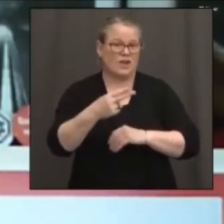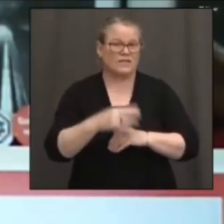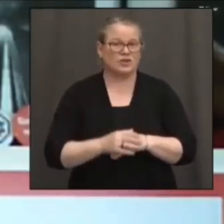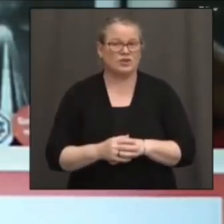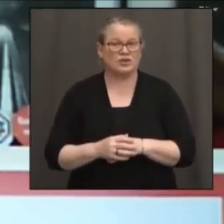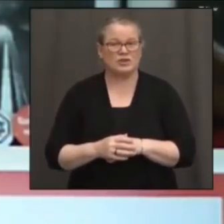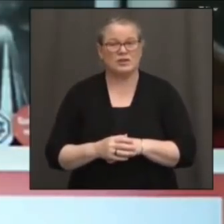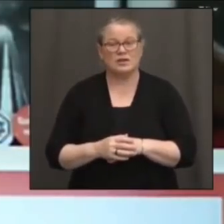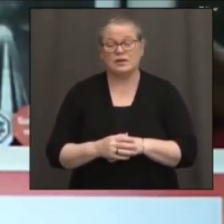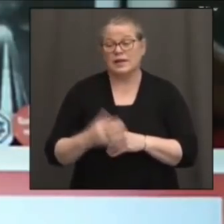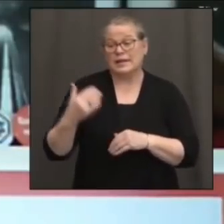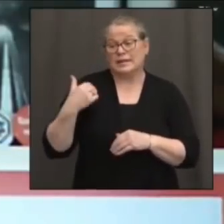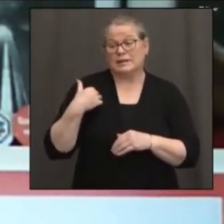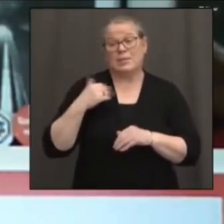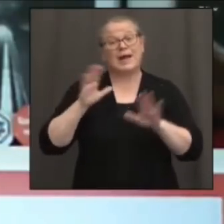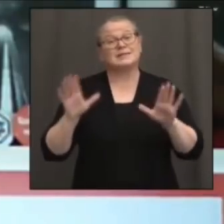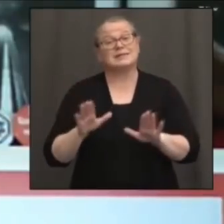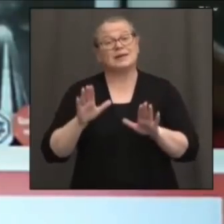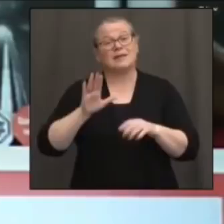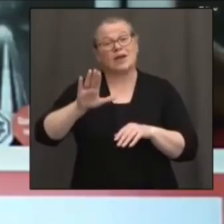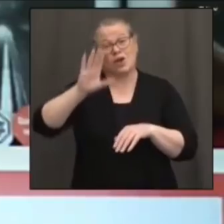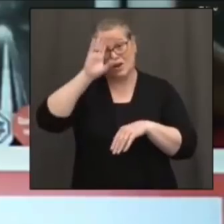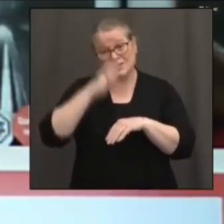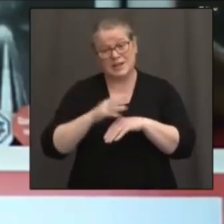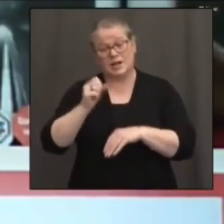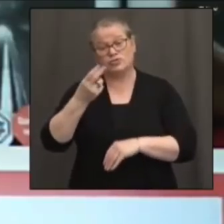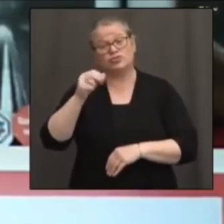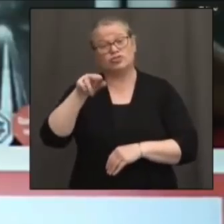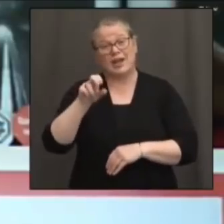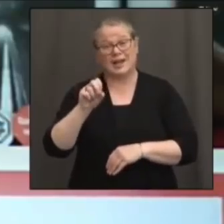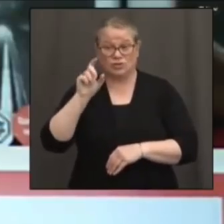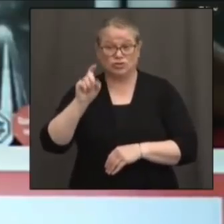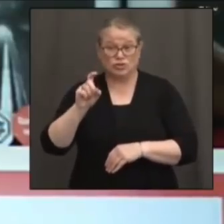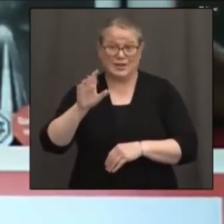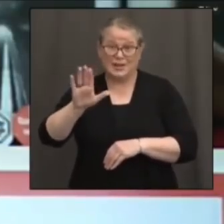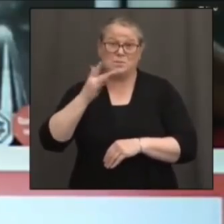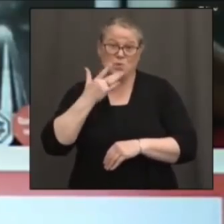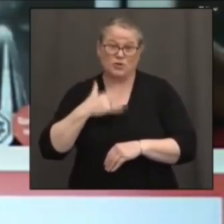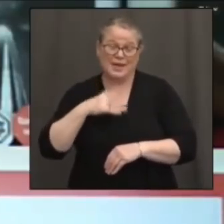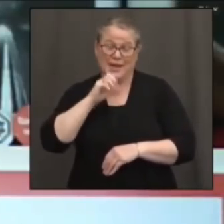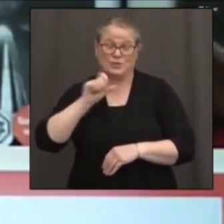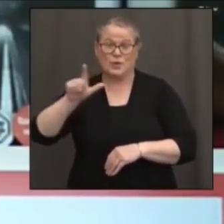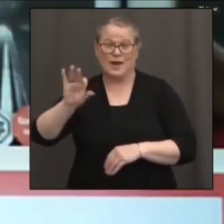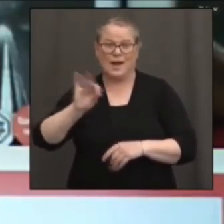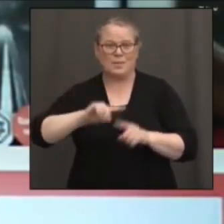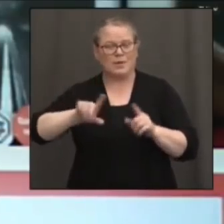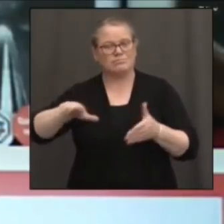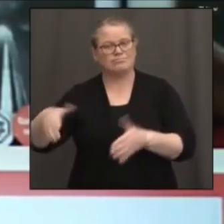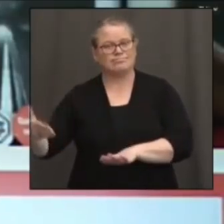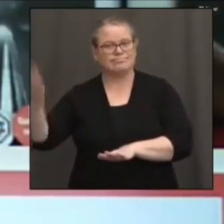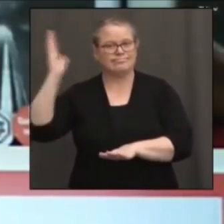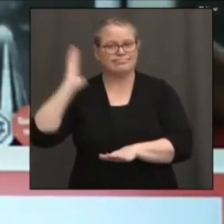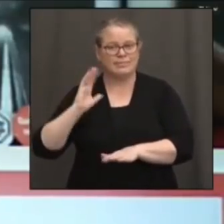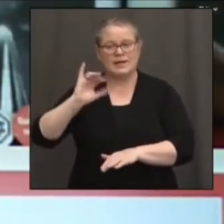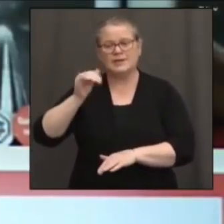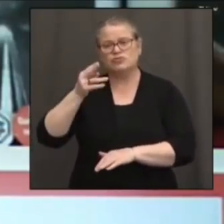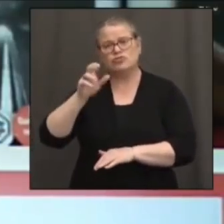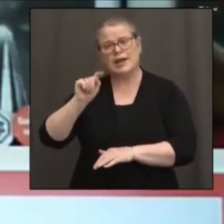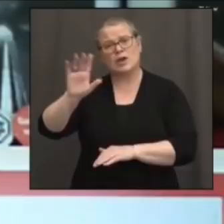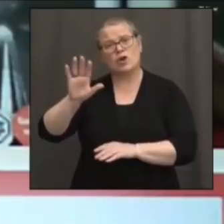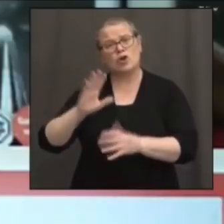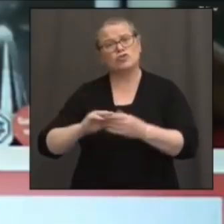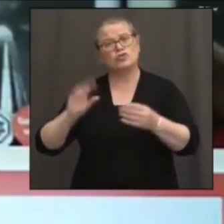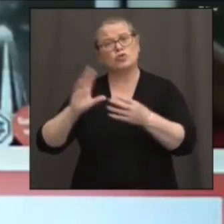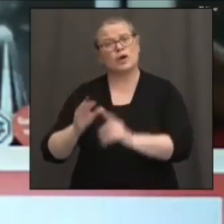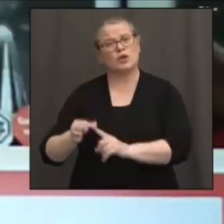And these are not isolated events at all. Janet's story is not even that unique. The crisis of gun